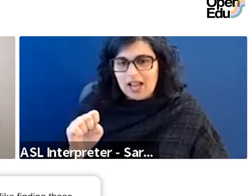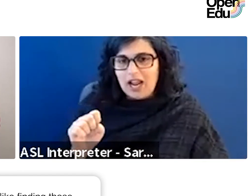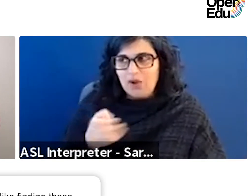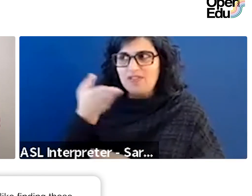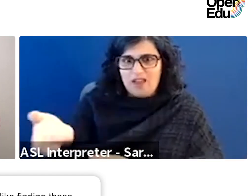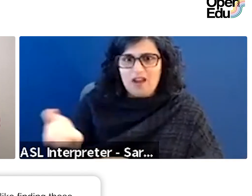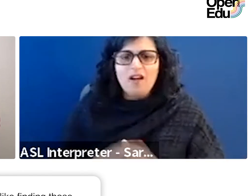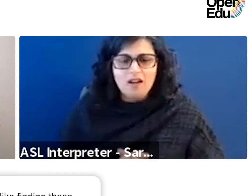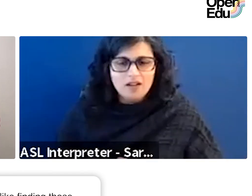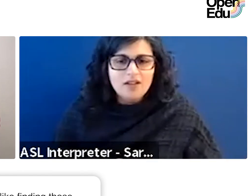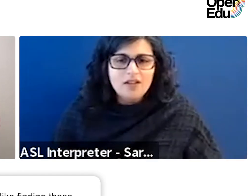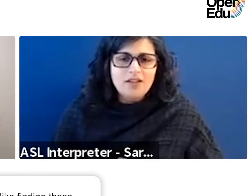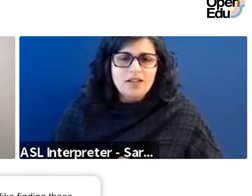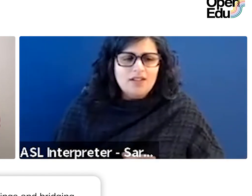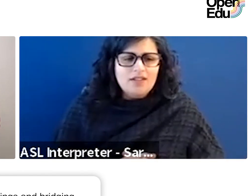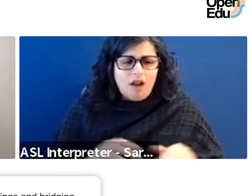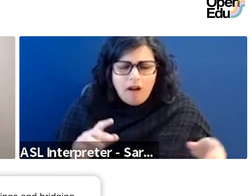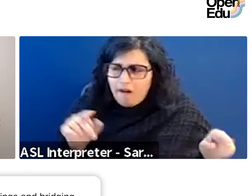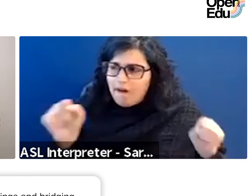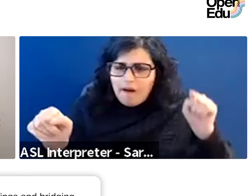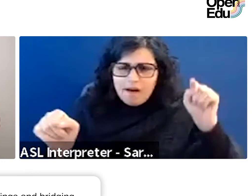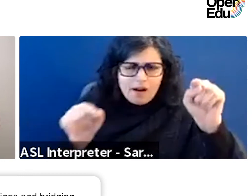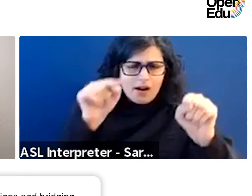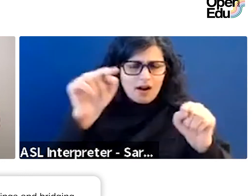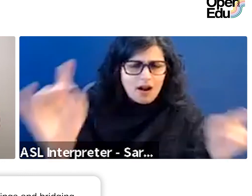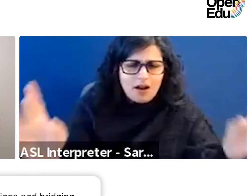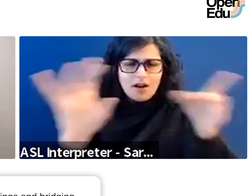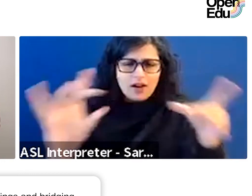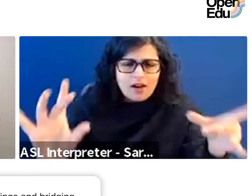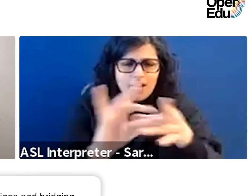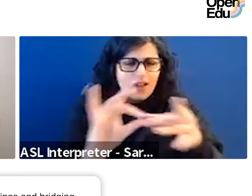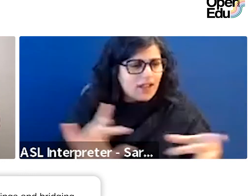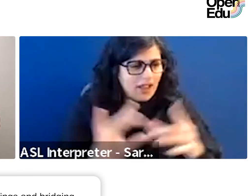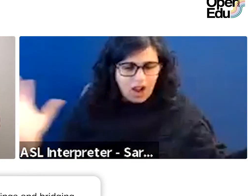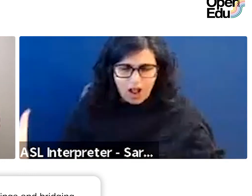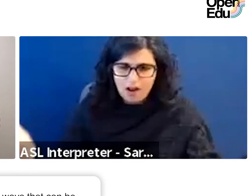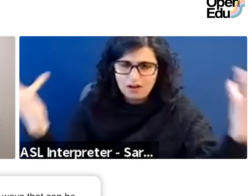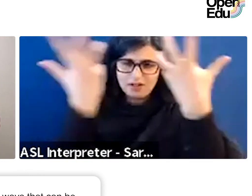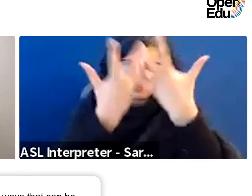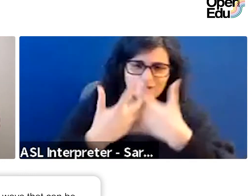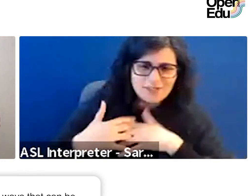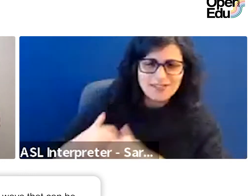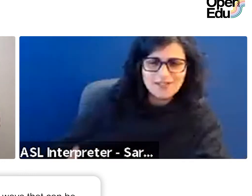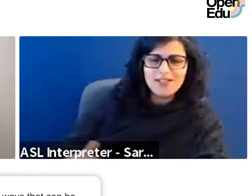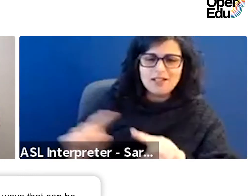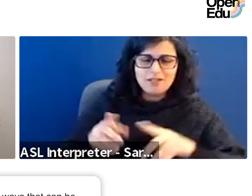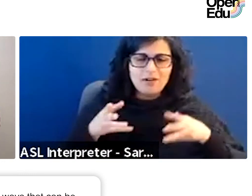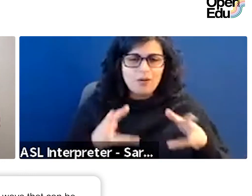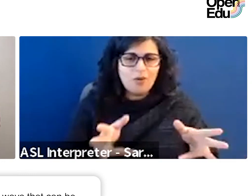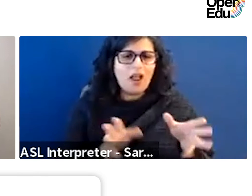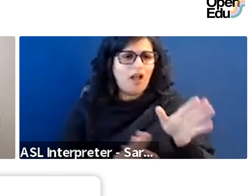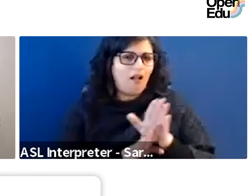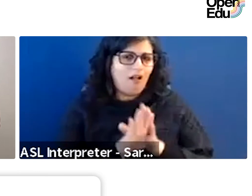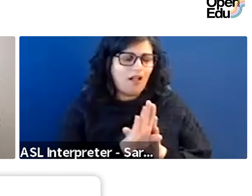there. So just like finding those connections in between those things and bridging these worlds in, you know, those are different ways that can build